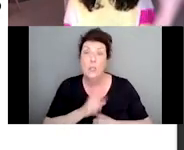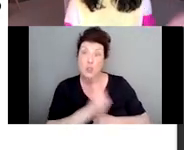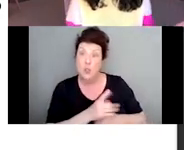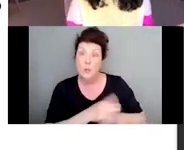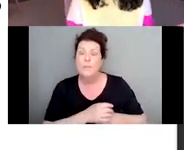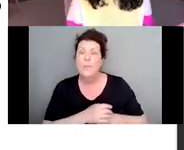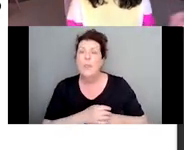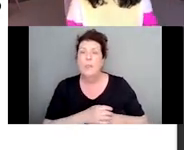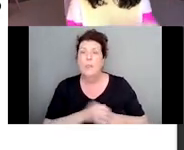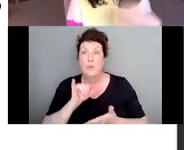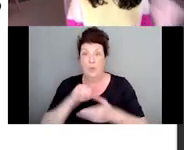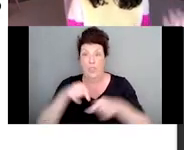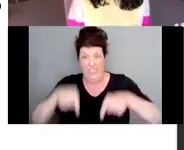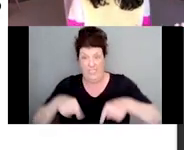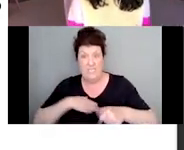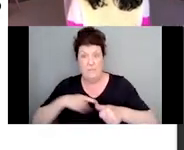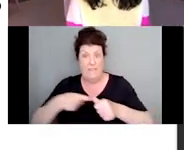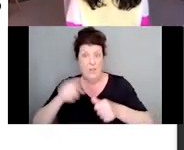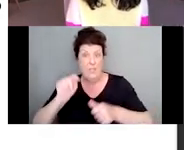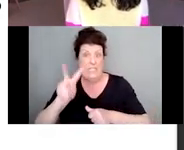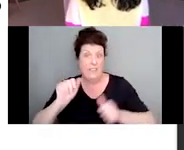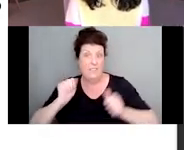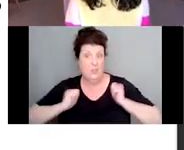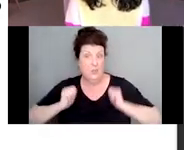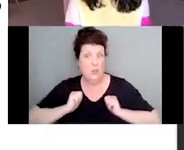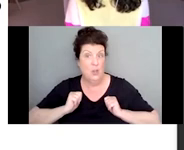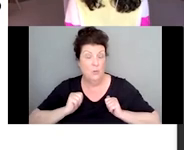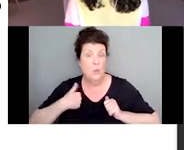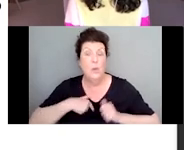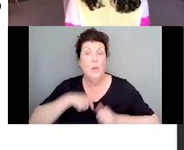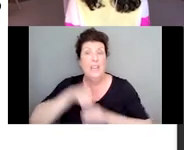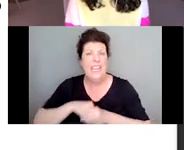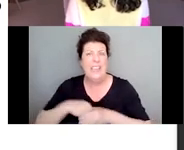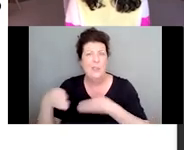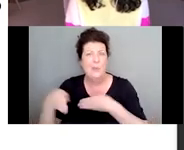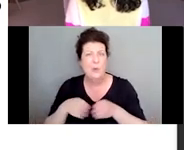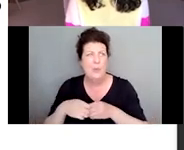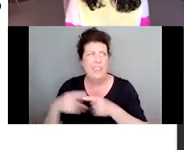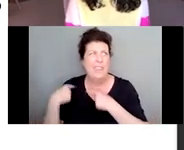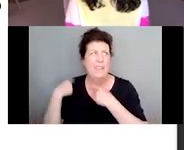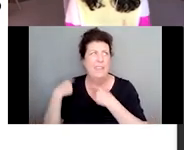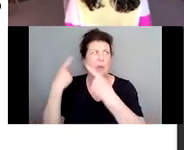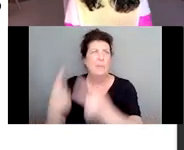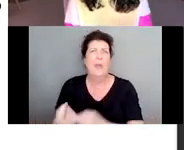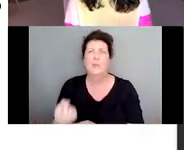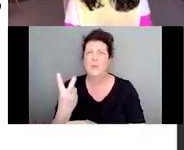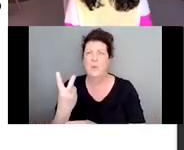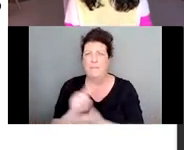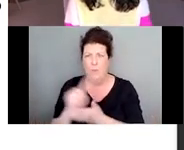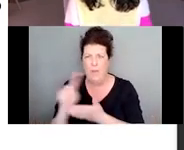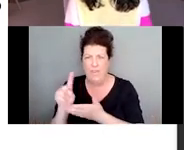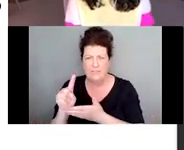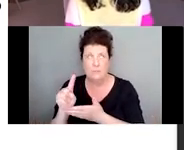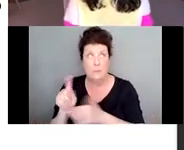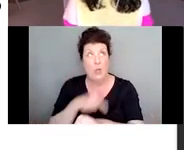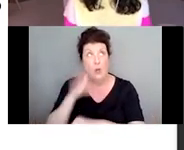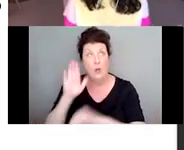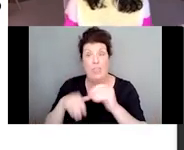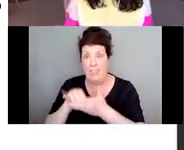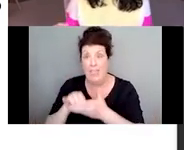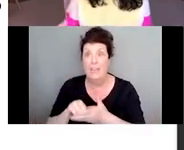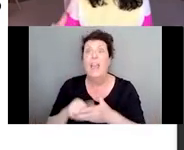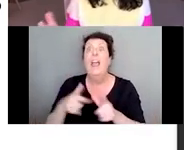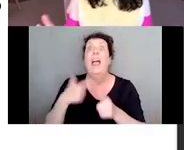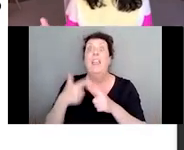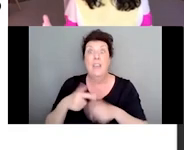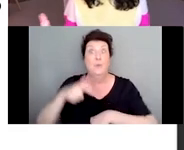this is, so this is my first TV show. So we had been in the room for like 12 weeks or something, guys. I don't remember when we, it was a little longer than that when we were like, okay, now is